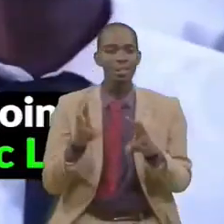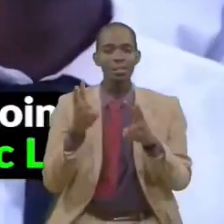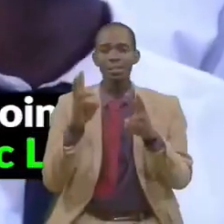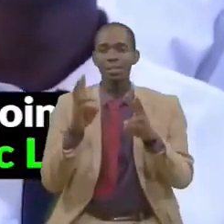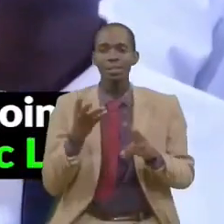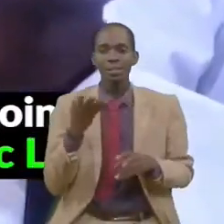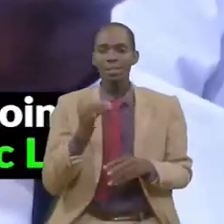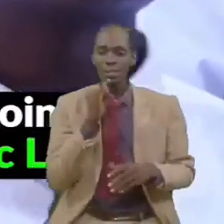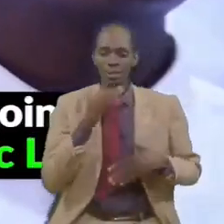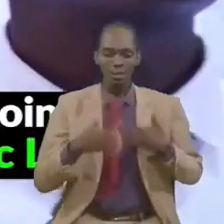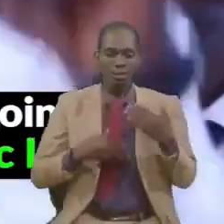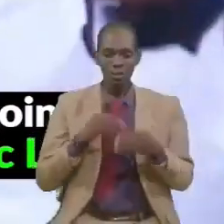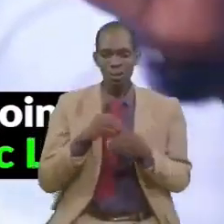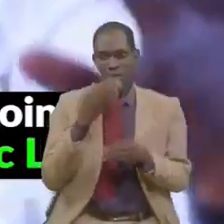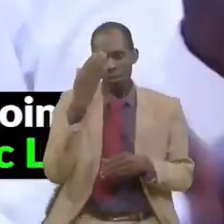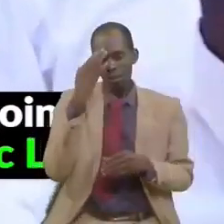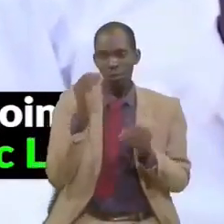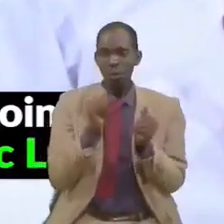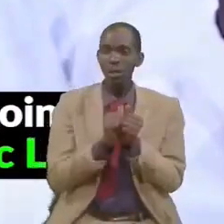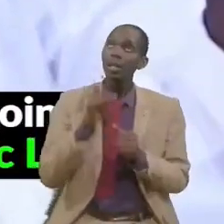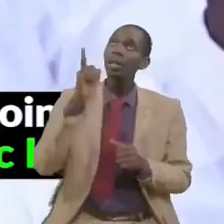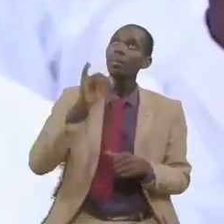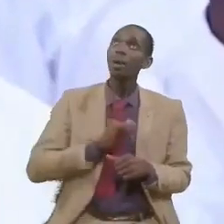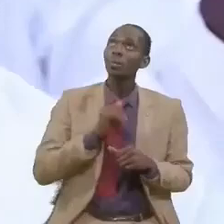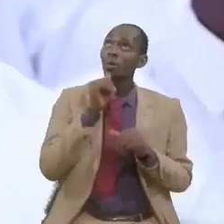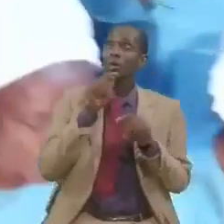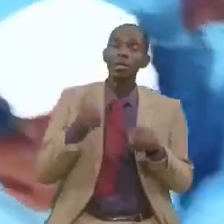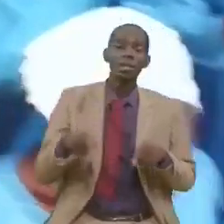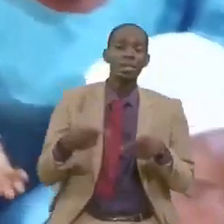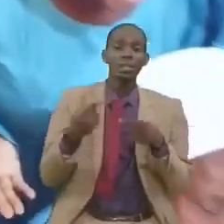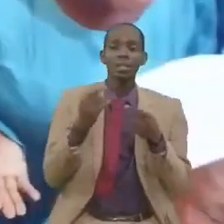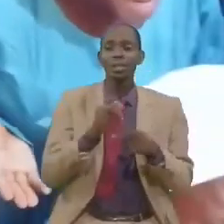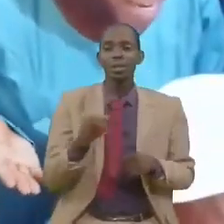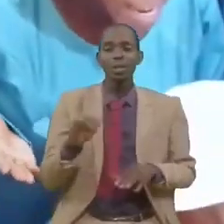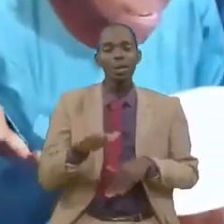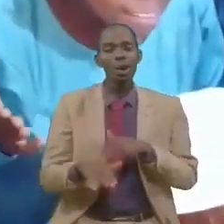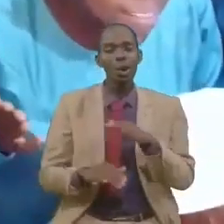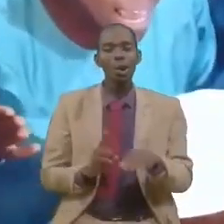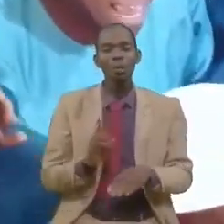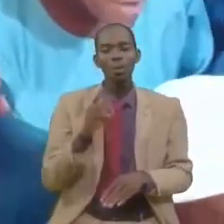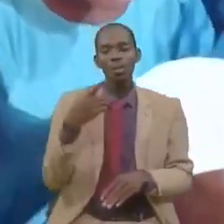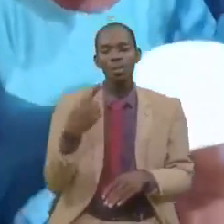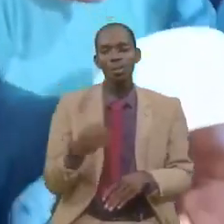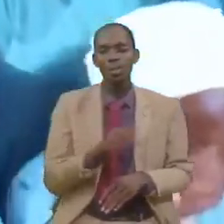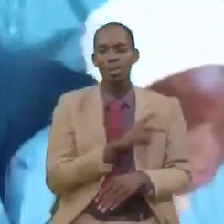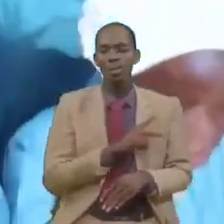There's joy in knowing with Him I'm going. Walking up the King's